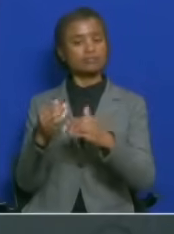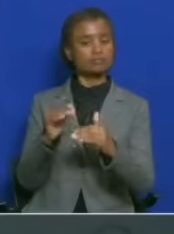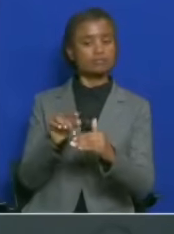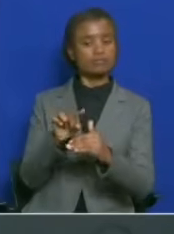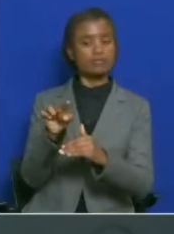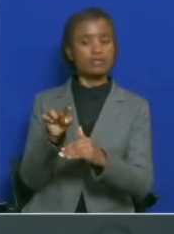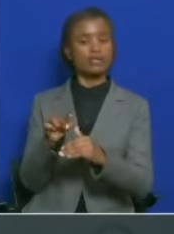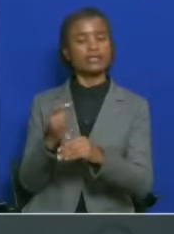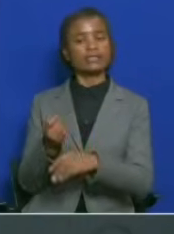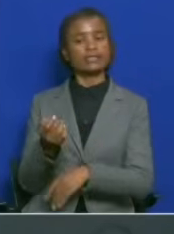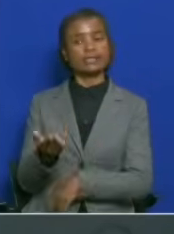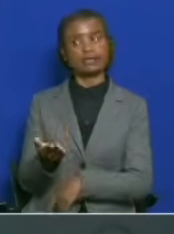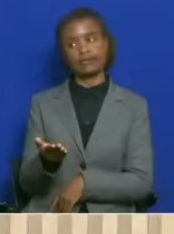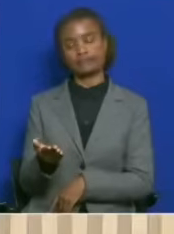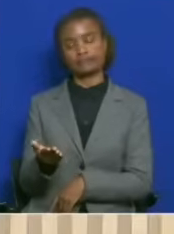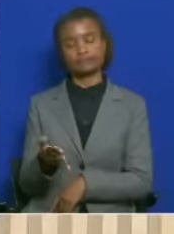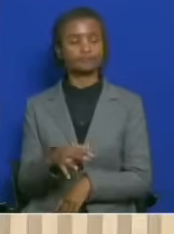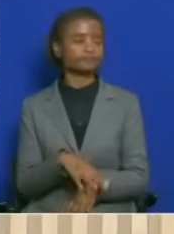with that